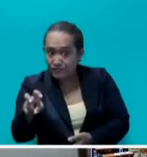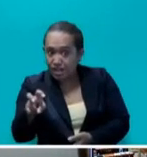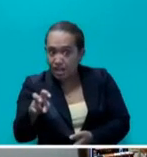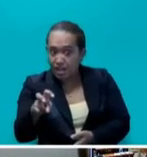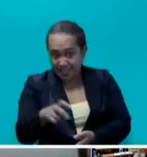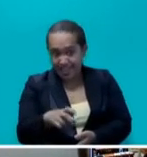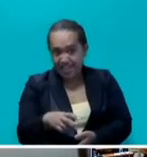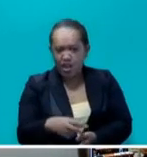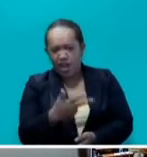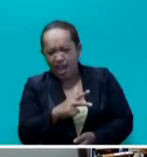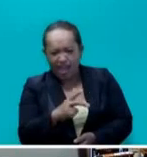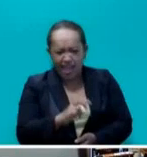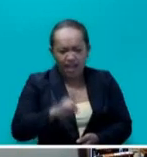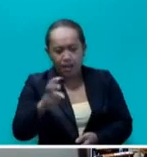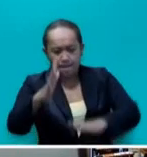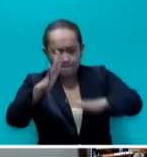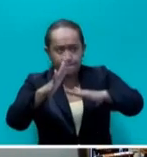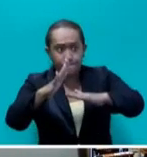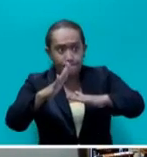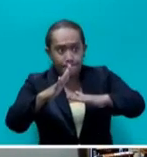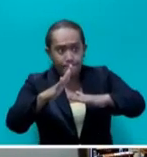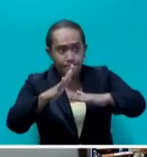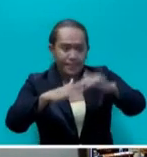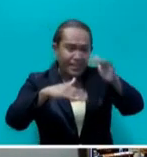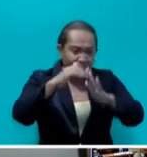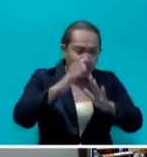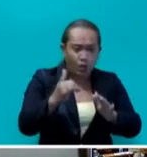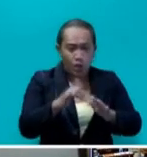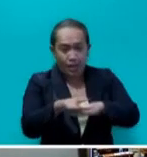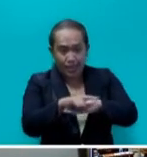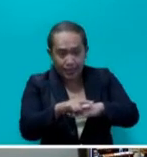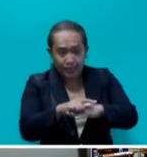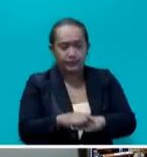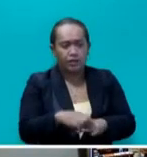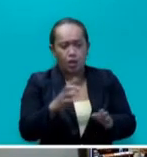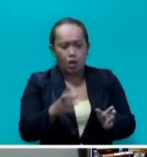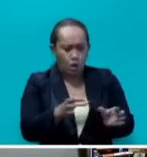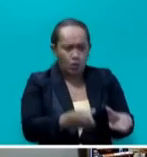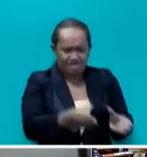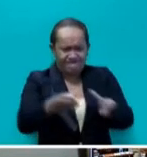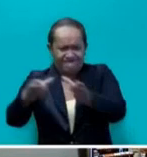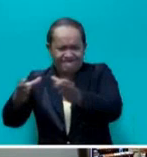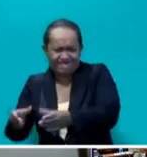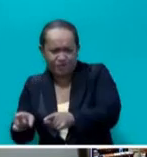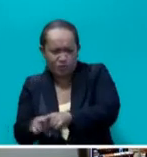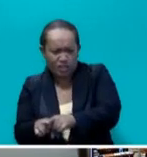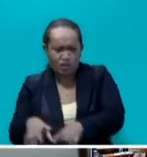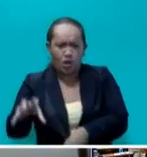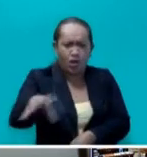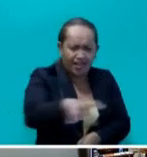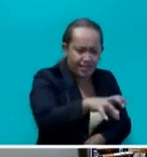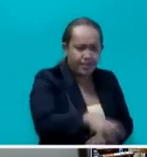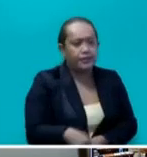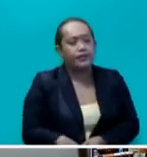subletting, building, rezoning, and so forth. However, with these amendments, Mr. Speaker, sir, consent can only